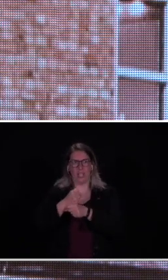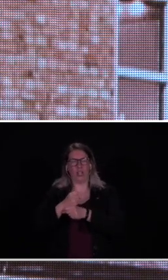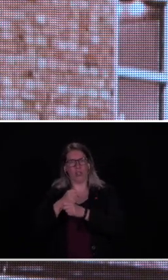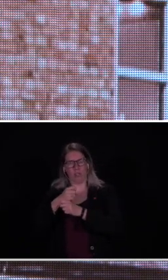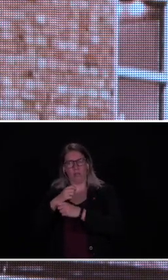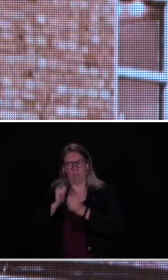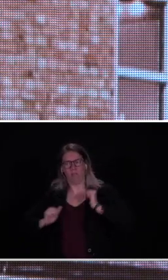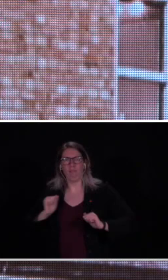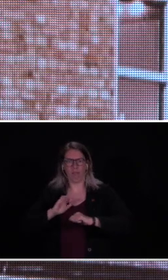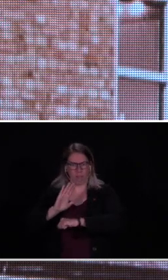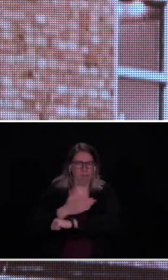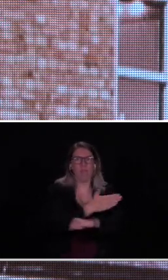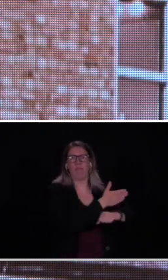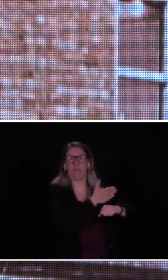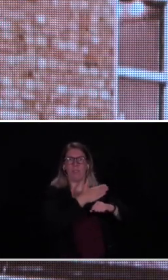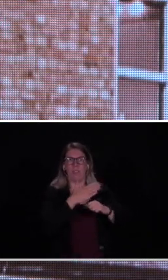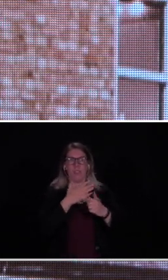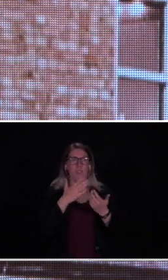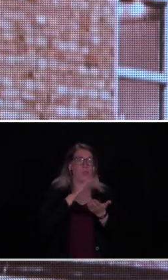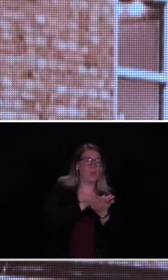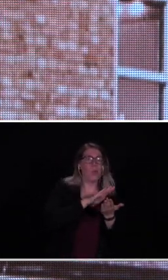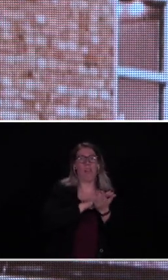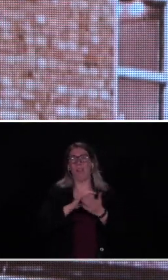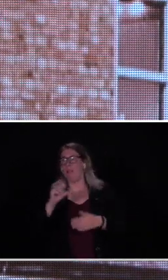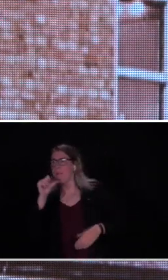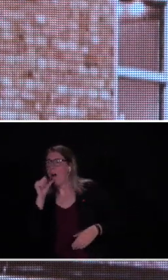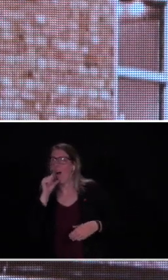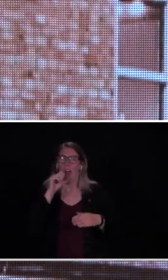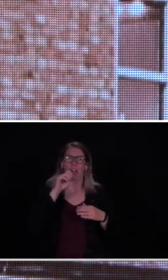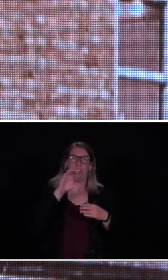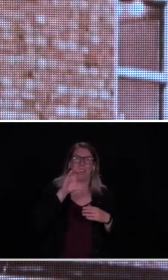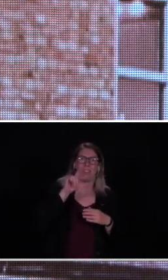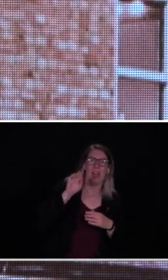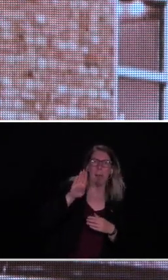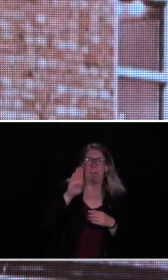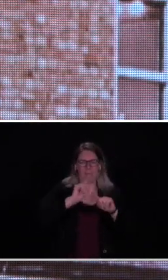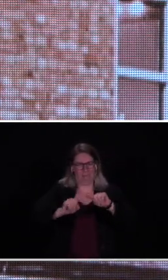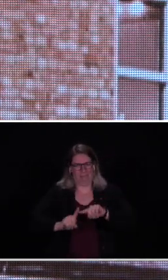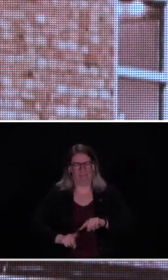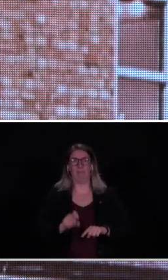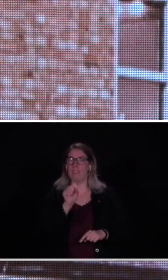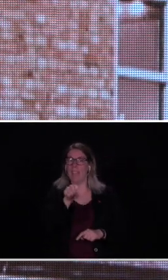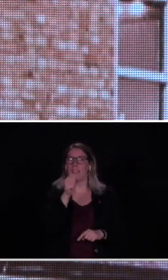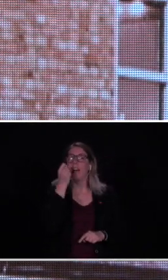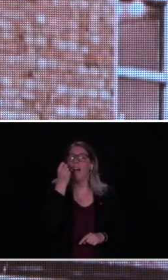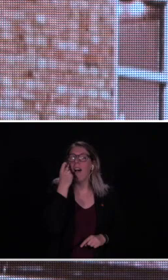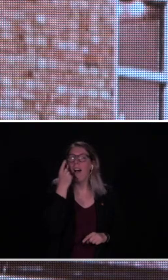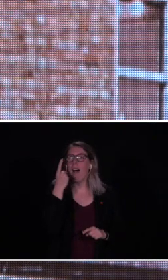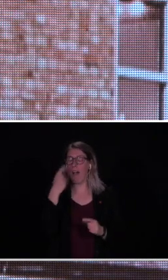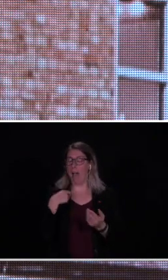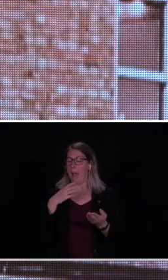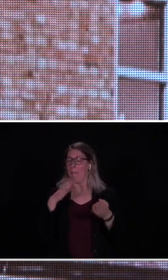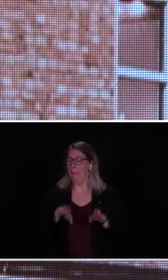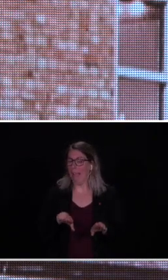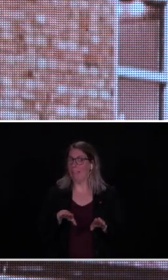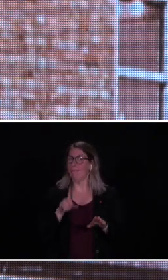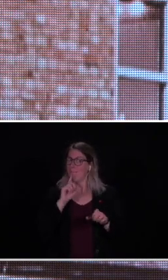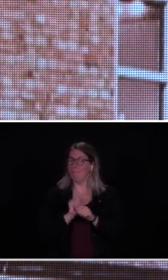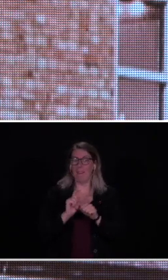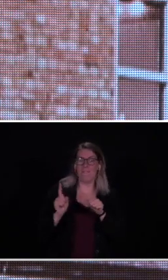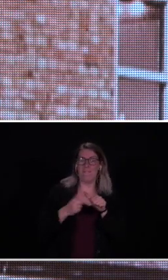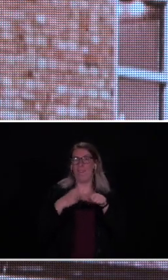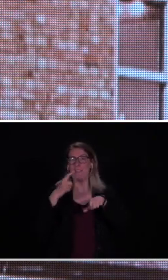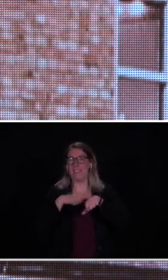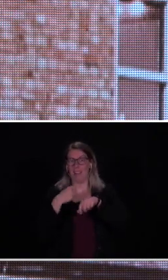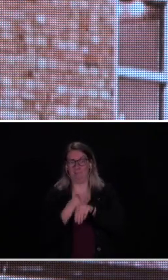almost every school, hall, bar, and club during that time. But I will bet this is their first